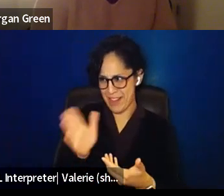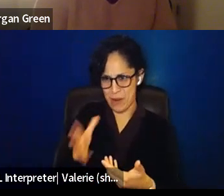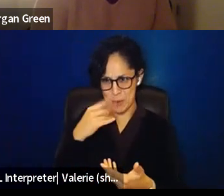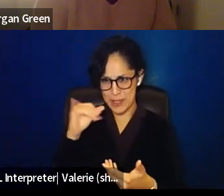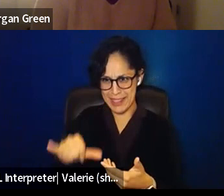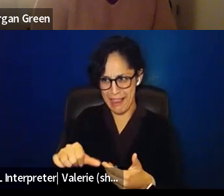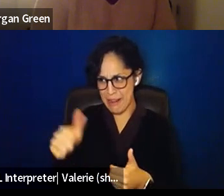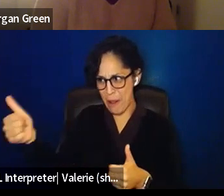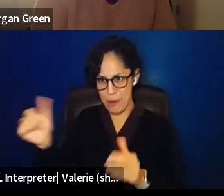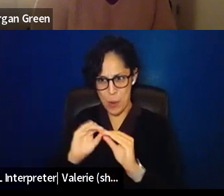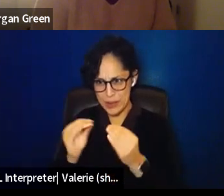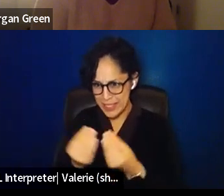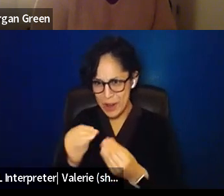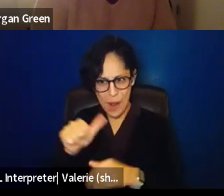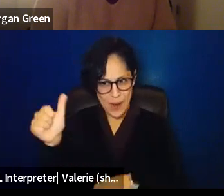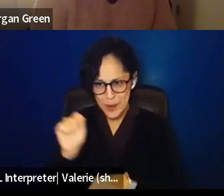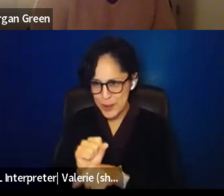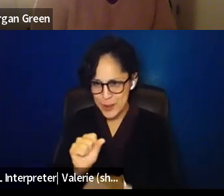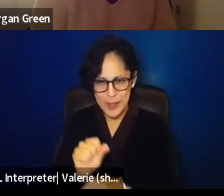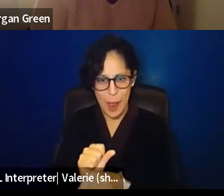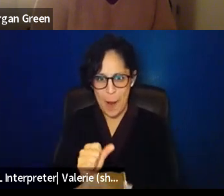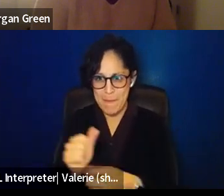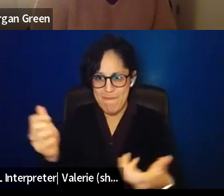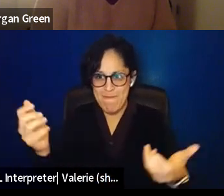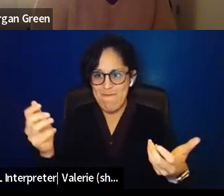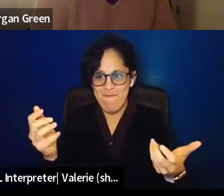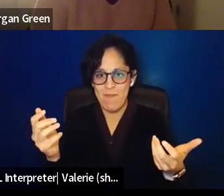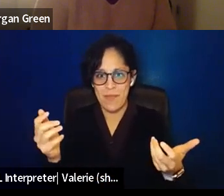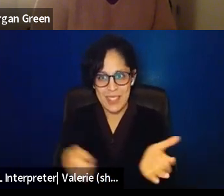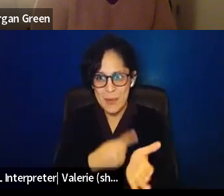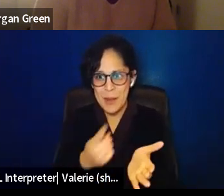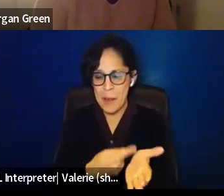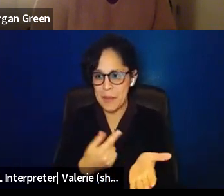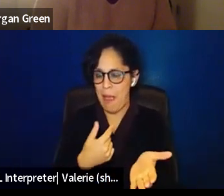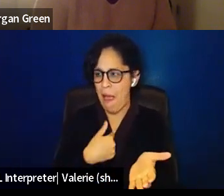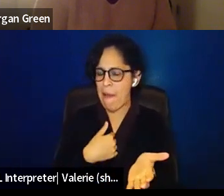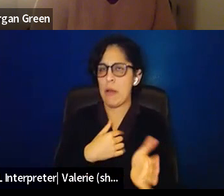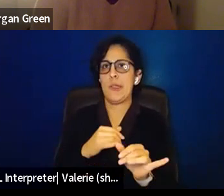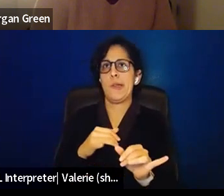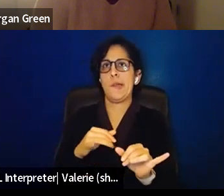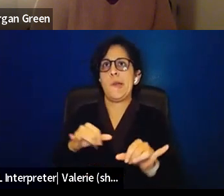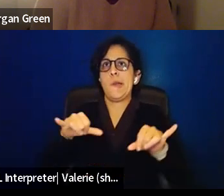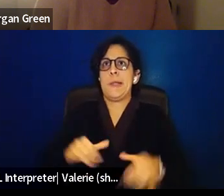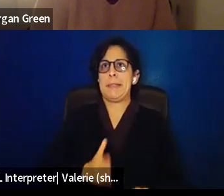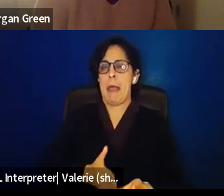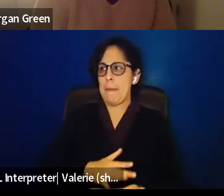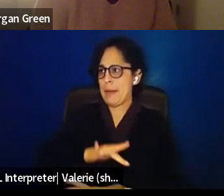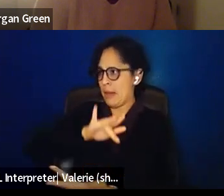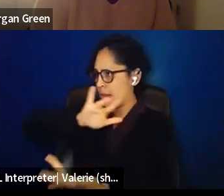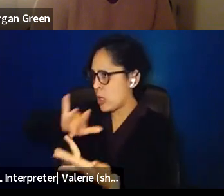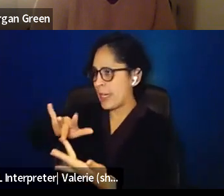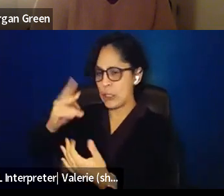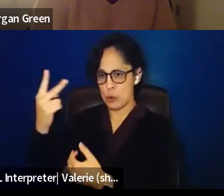that kind of, I don't know what to do here. Let's talk, have two people who are at your level, who